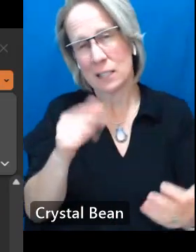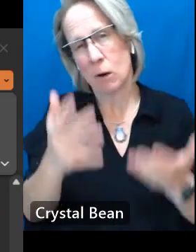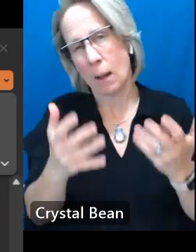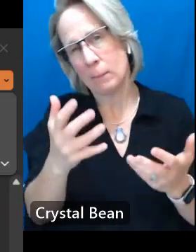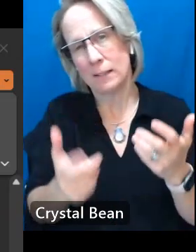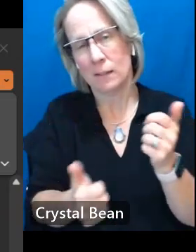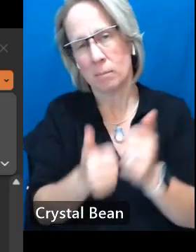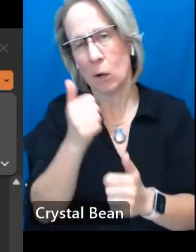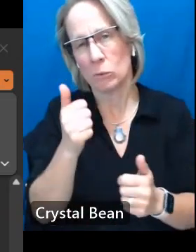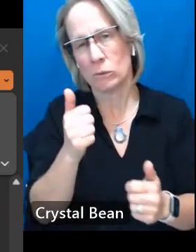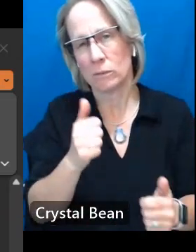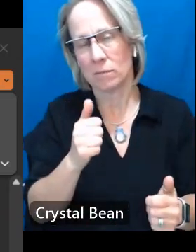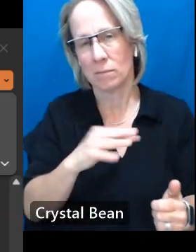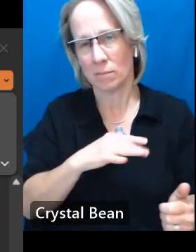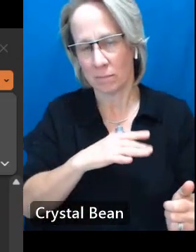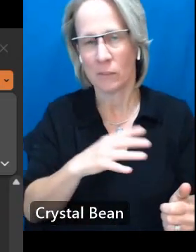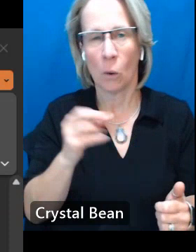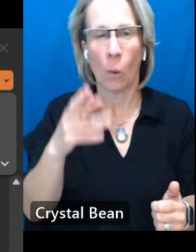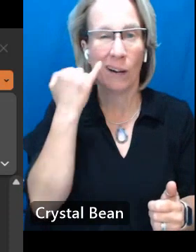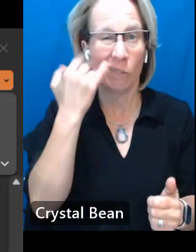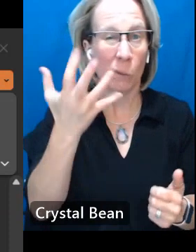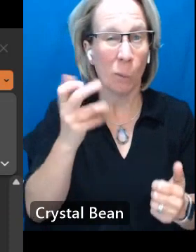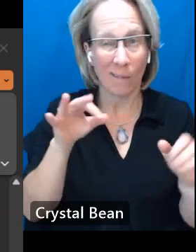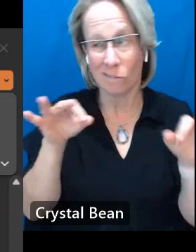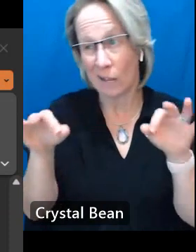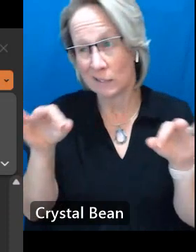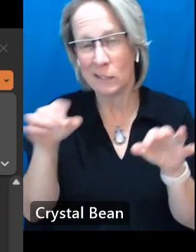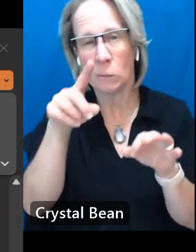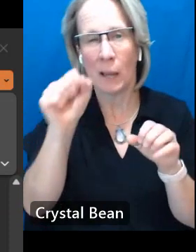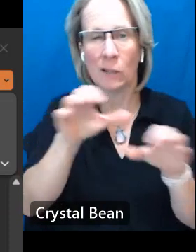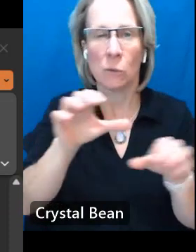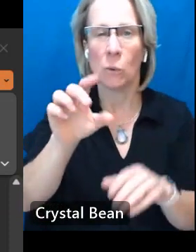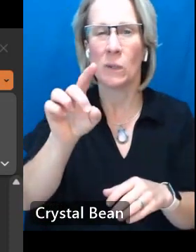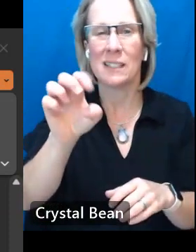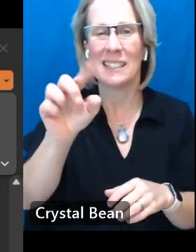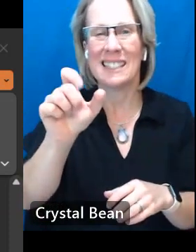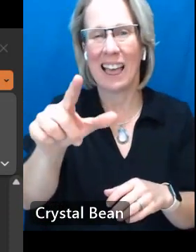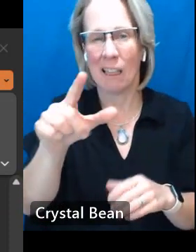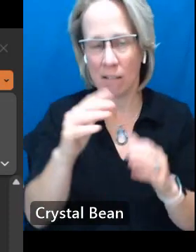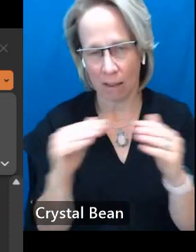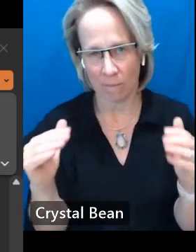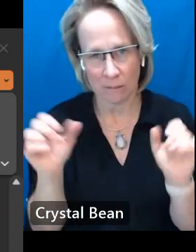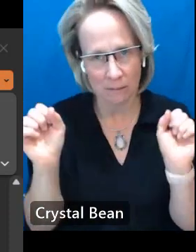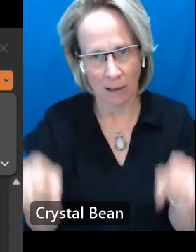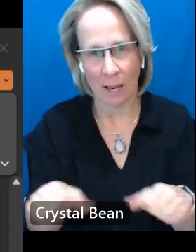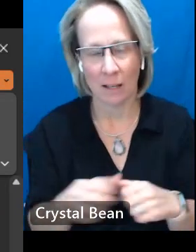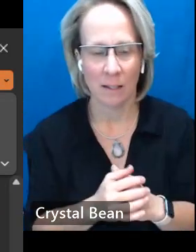really picky, you can run this at the detail level as well.